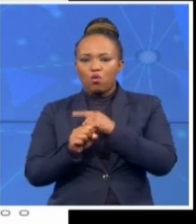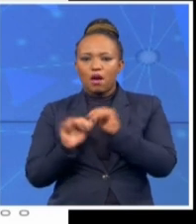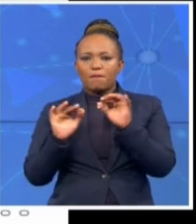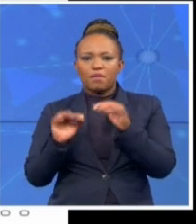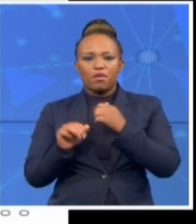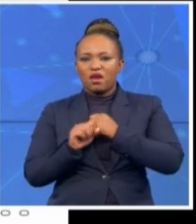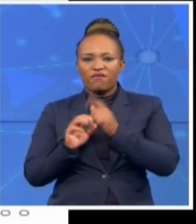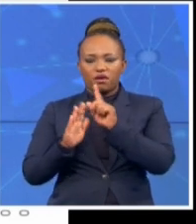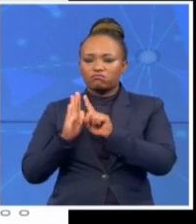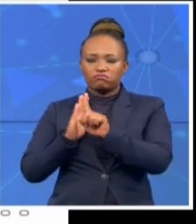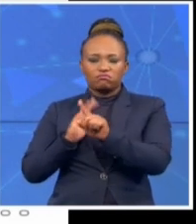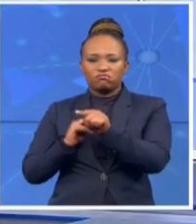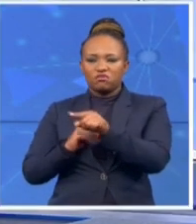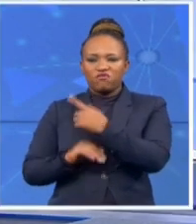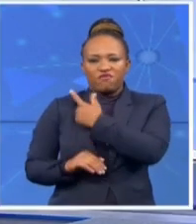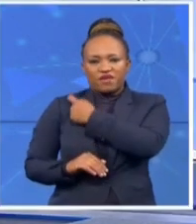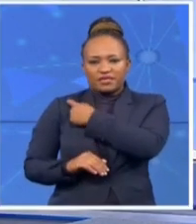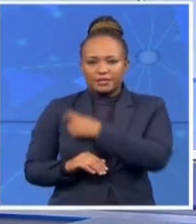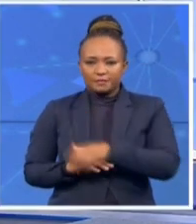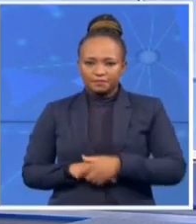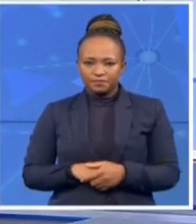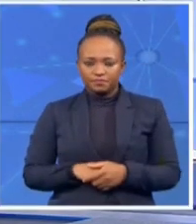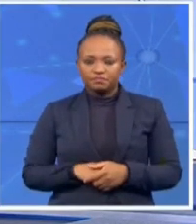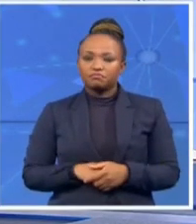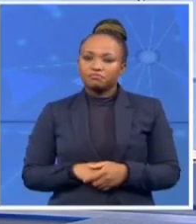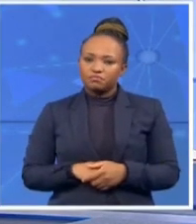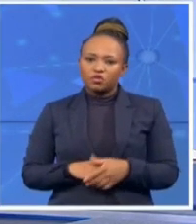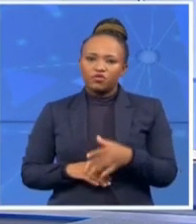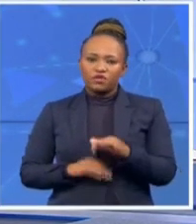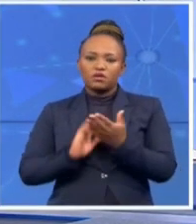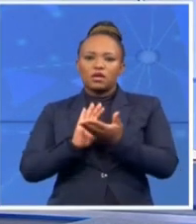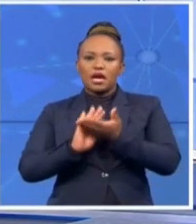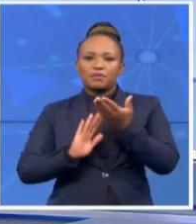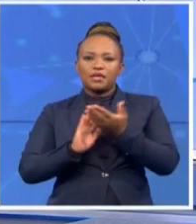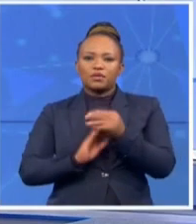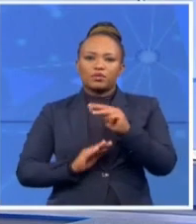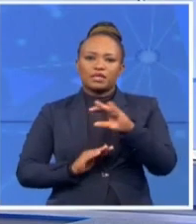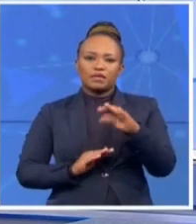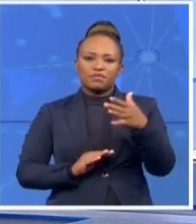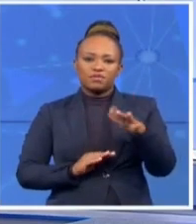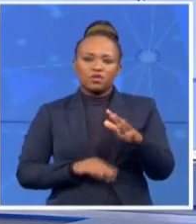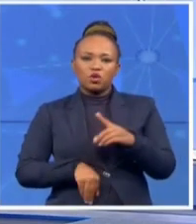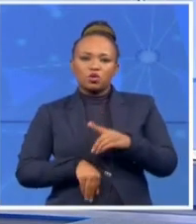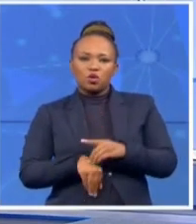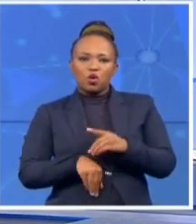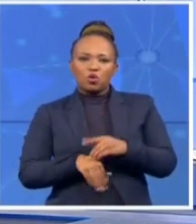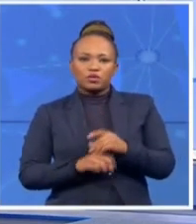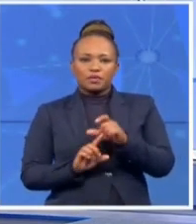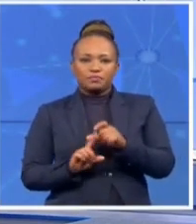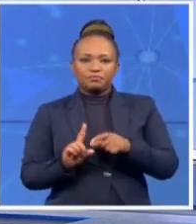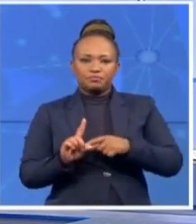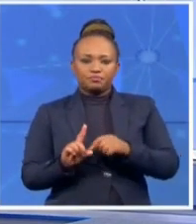an update from the Western Cape. Dr. Keith Cloete there giving us the state of play in that province.